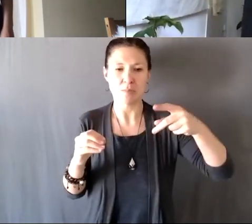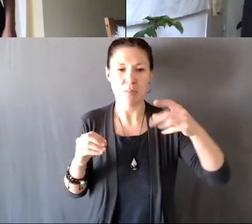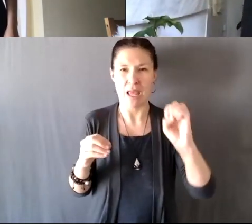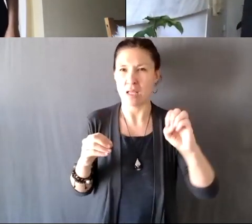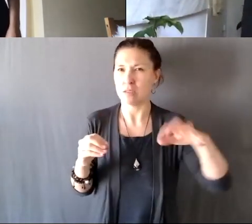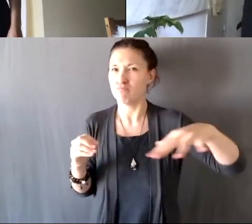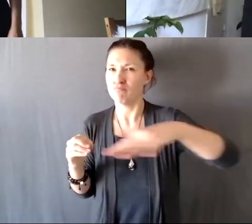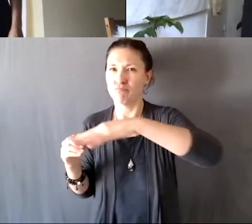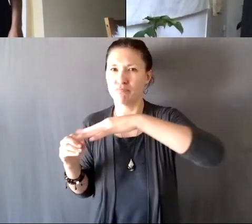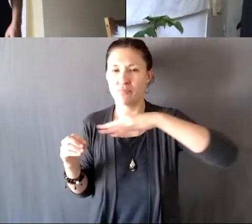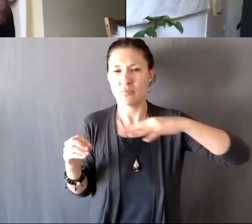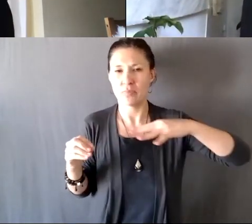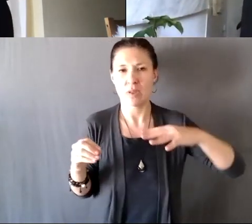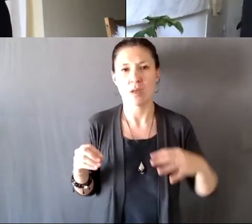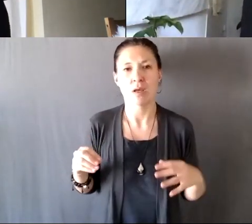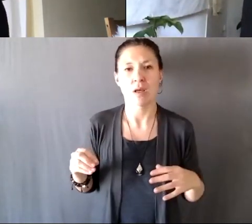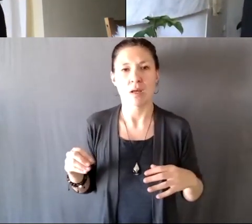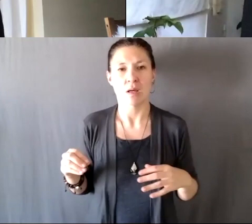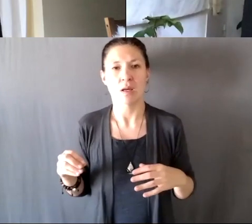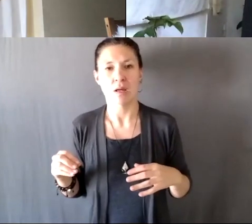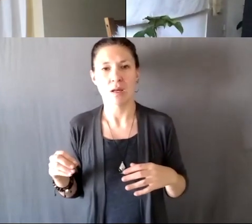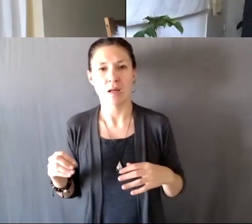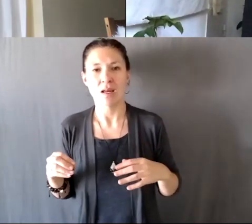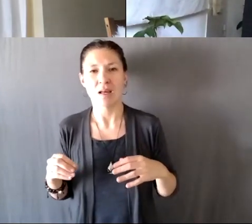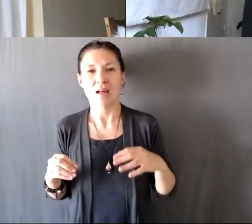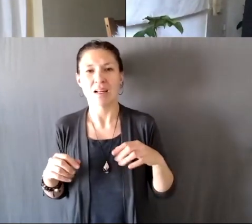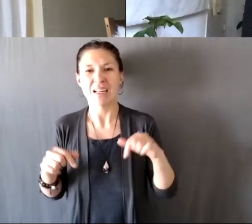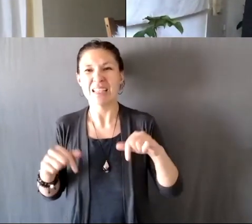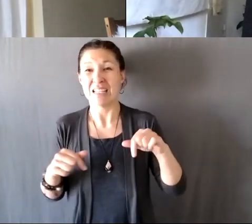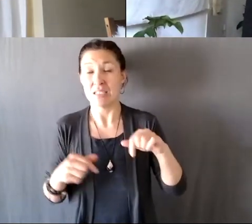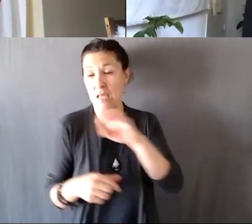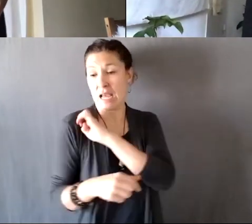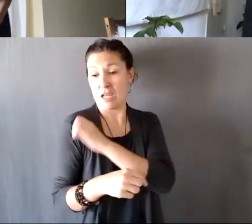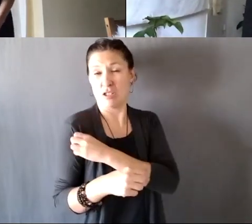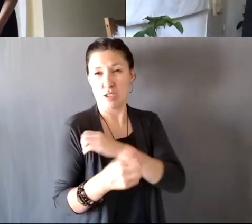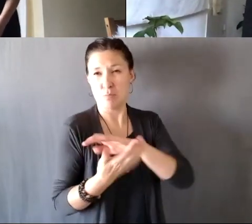others who maybe want to take this purified energy.